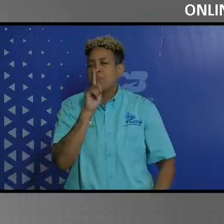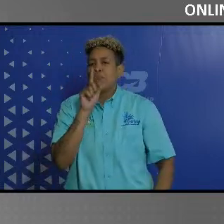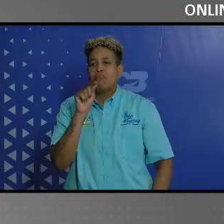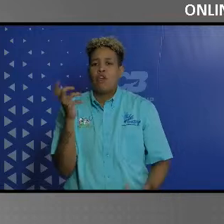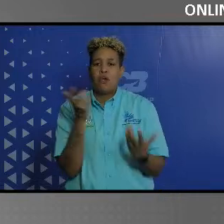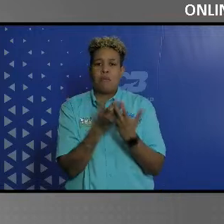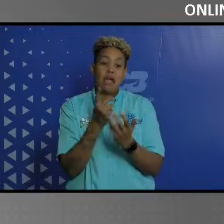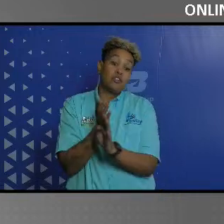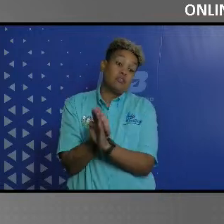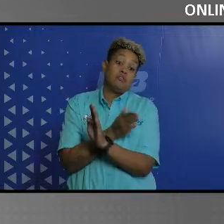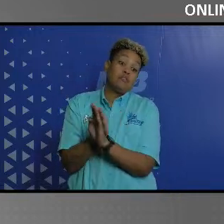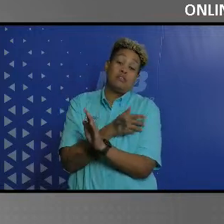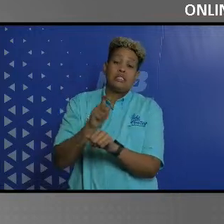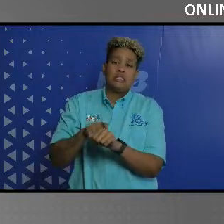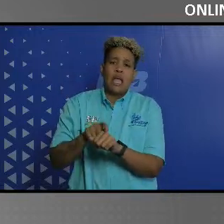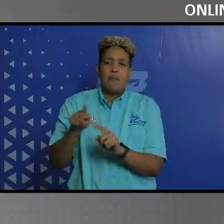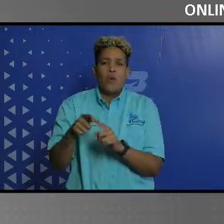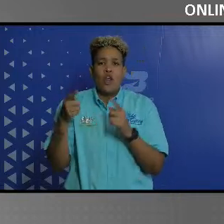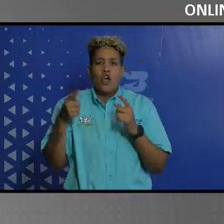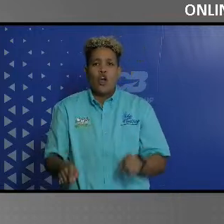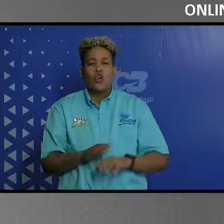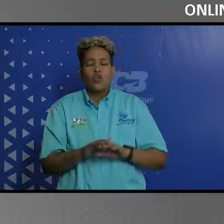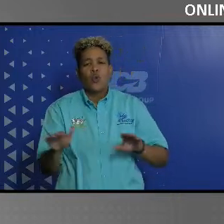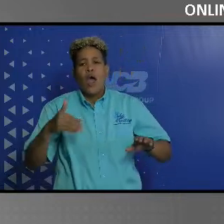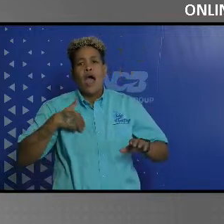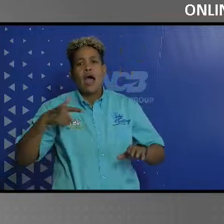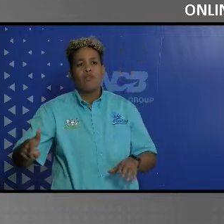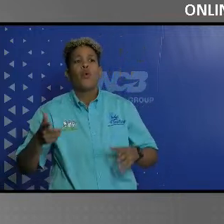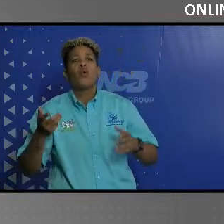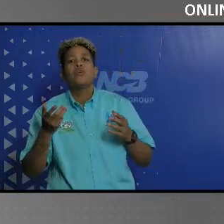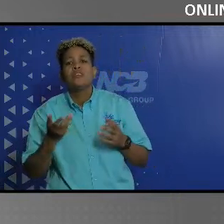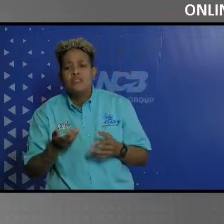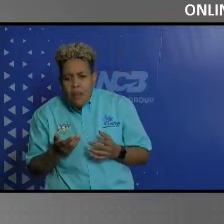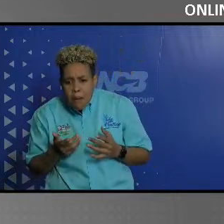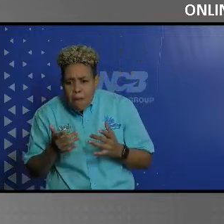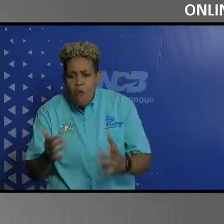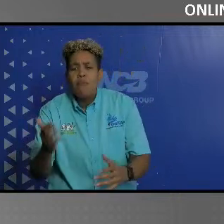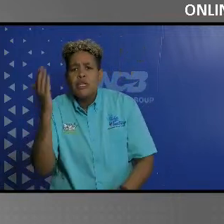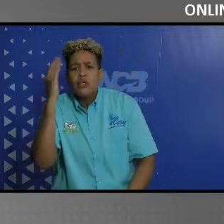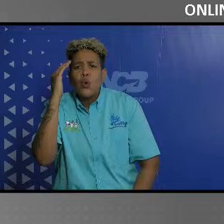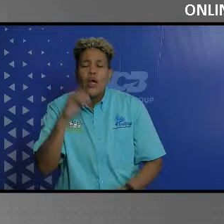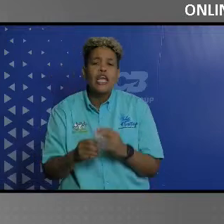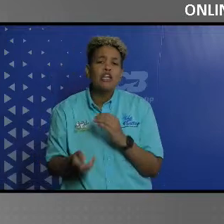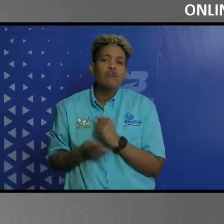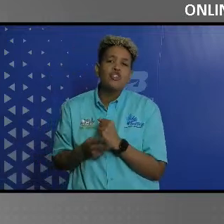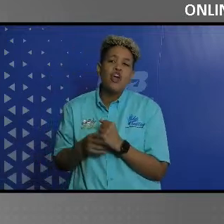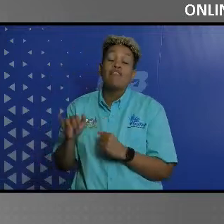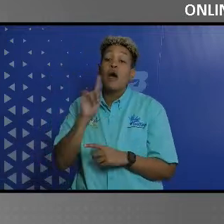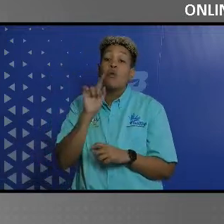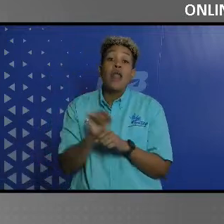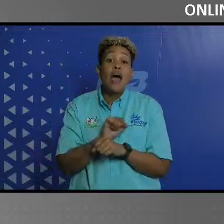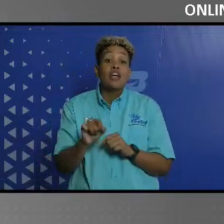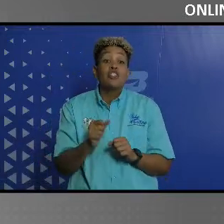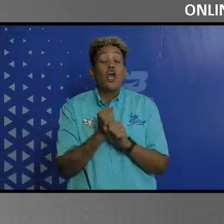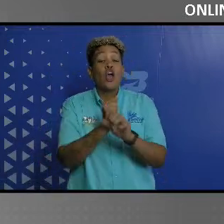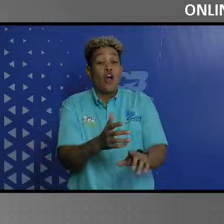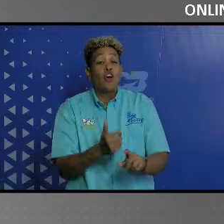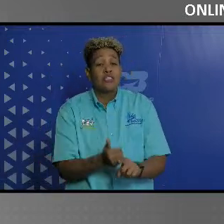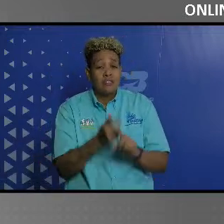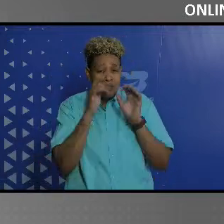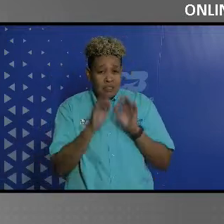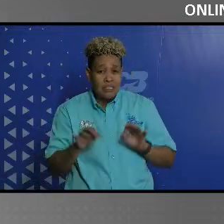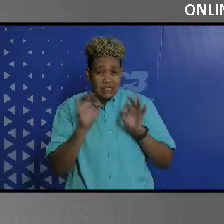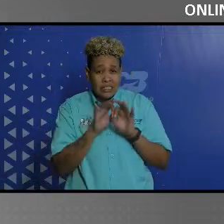the period in which it occurs. So you don't have those material movements in reserves that would actually cause